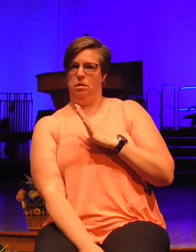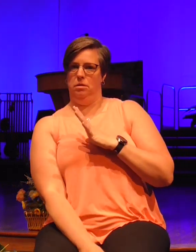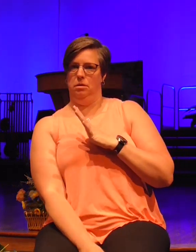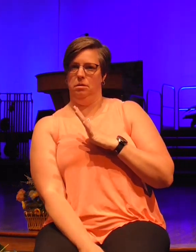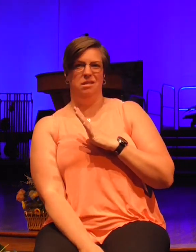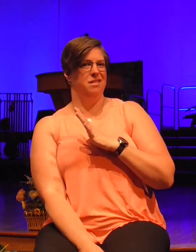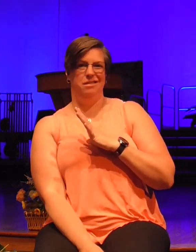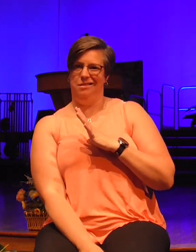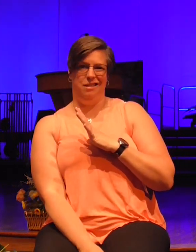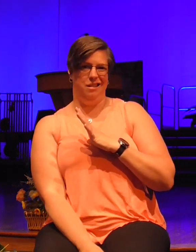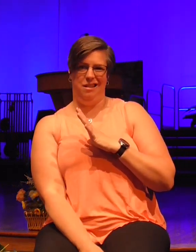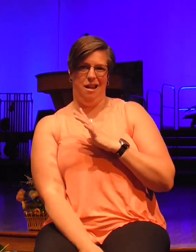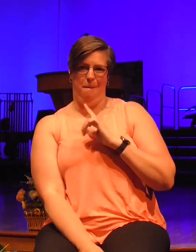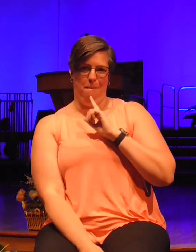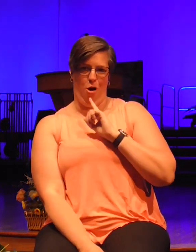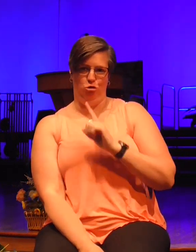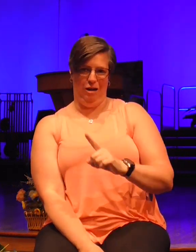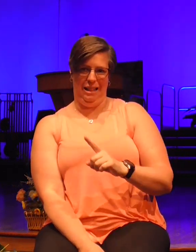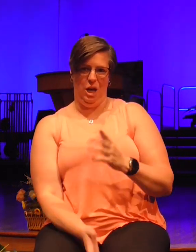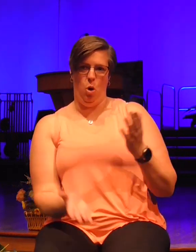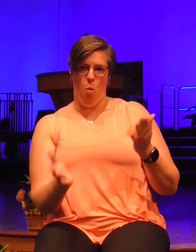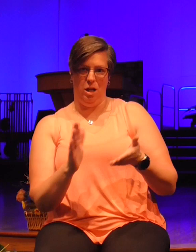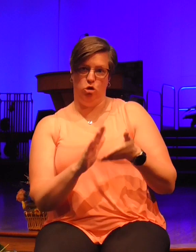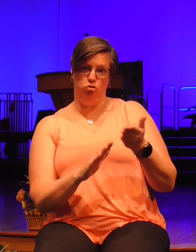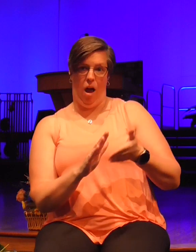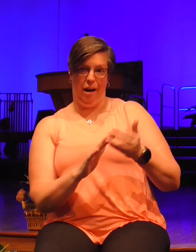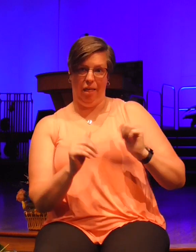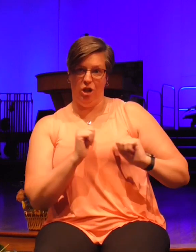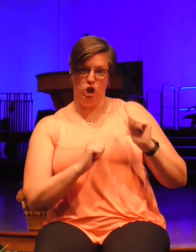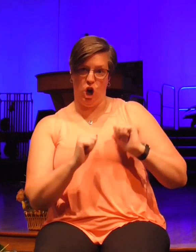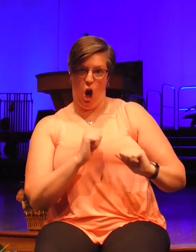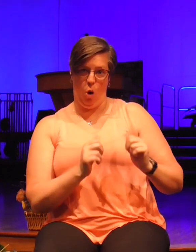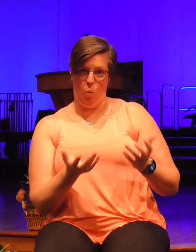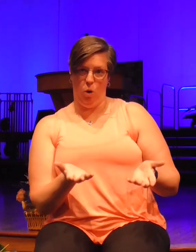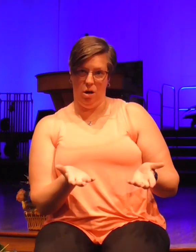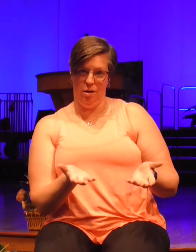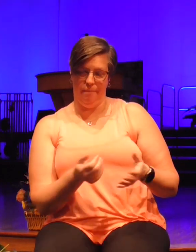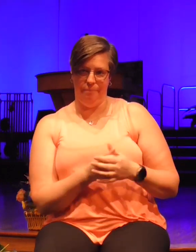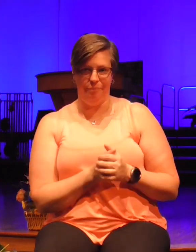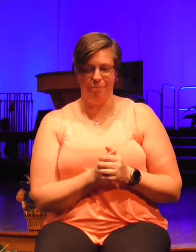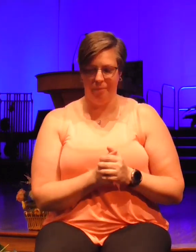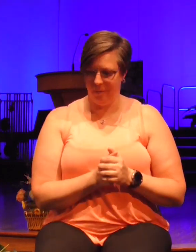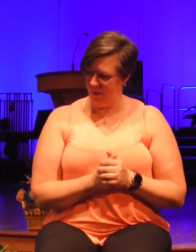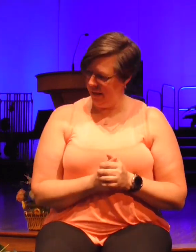while, guess what's running the show? Guess what's